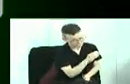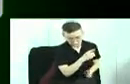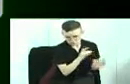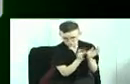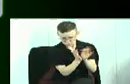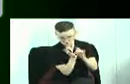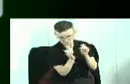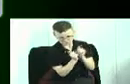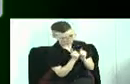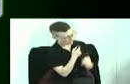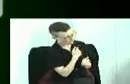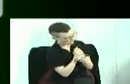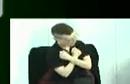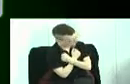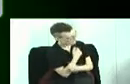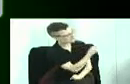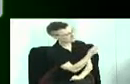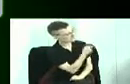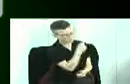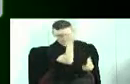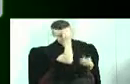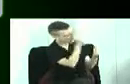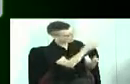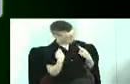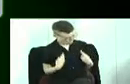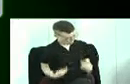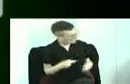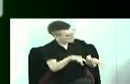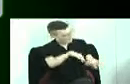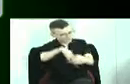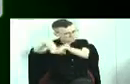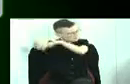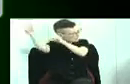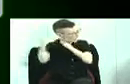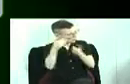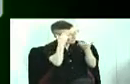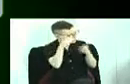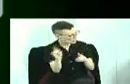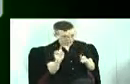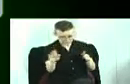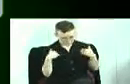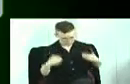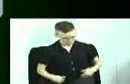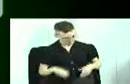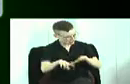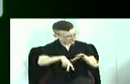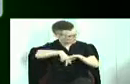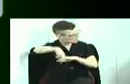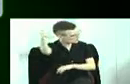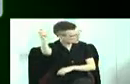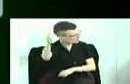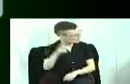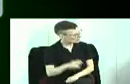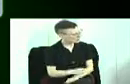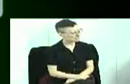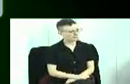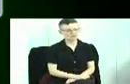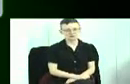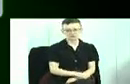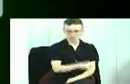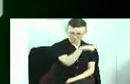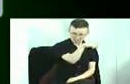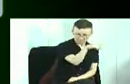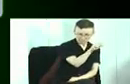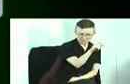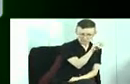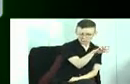them, "The rabbi has been taken from the tomb. We don't know where they have put Jesus." At that, Peter and the